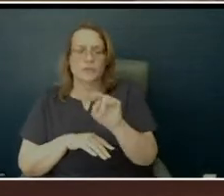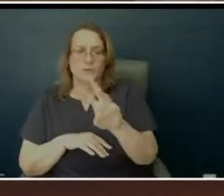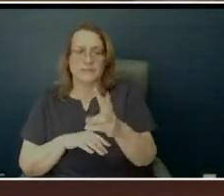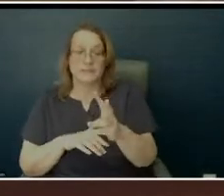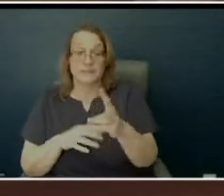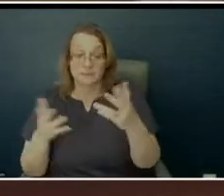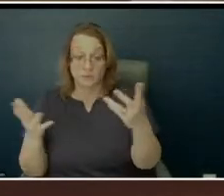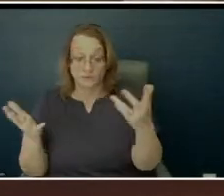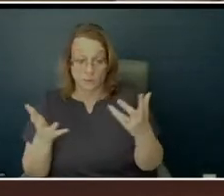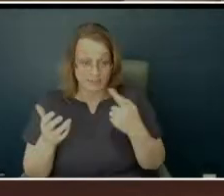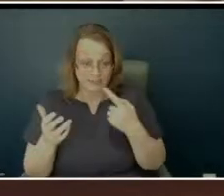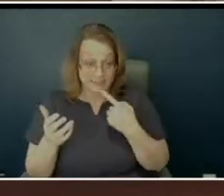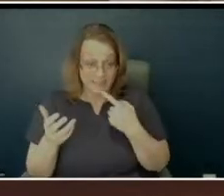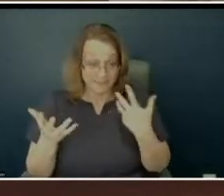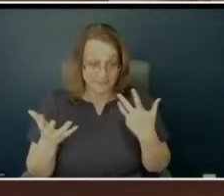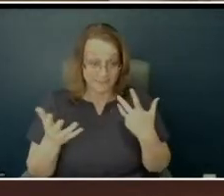said.